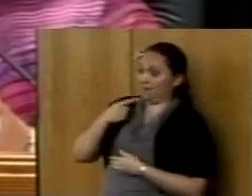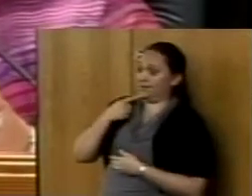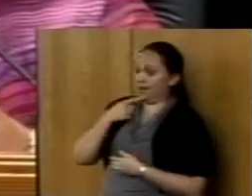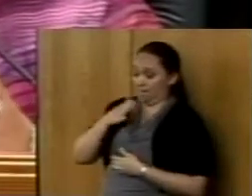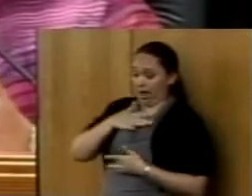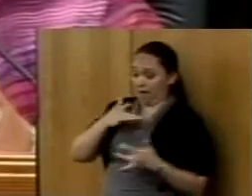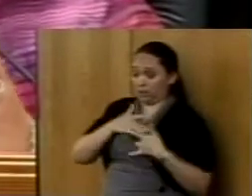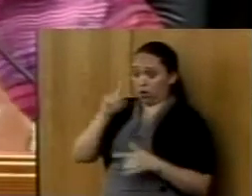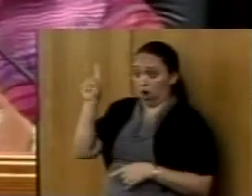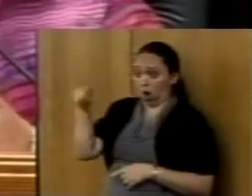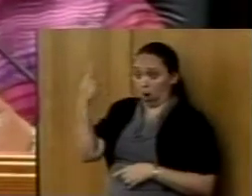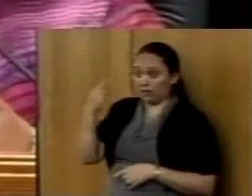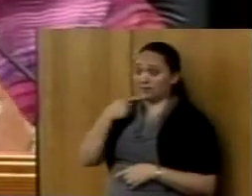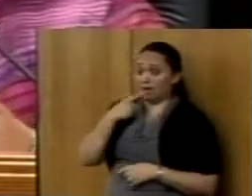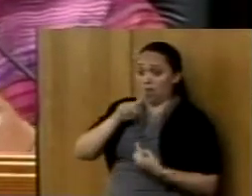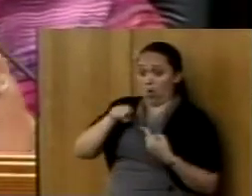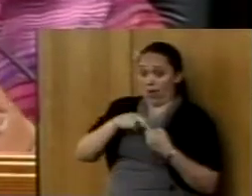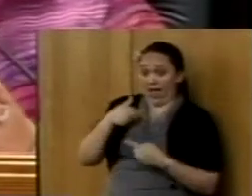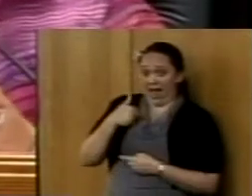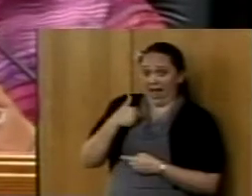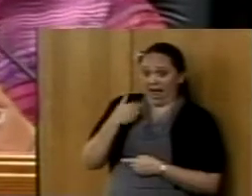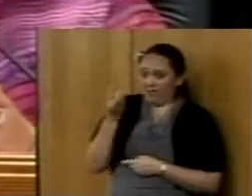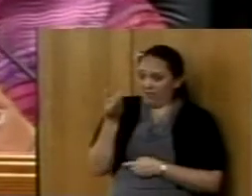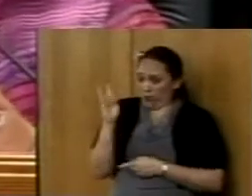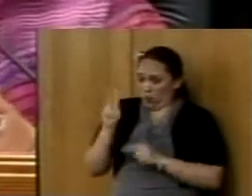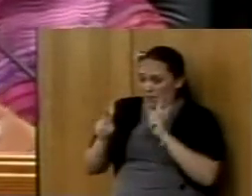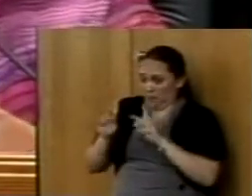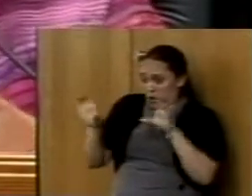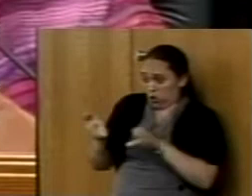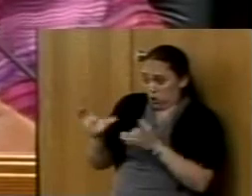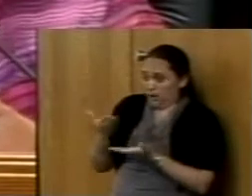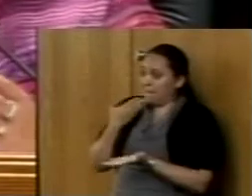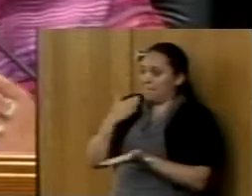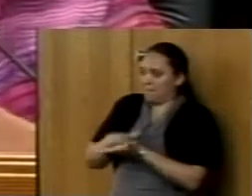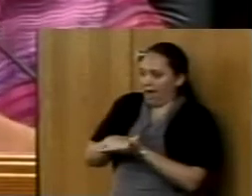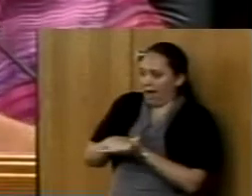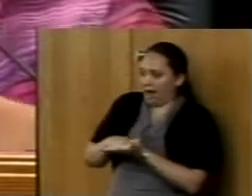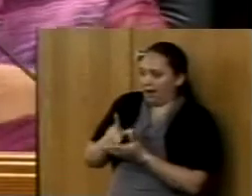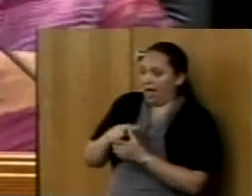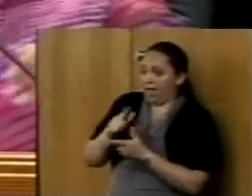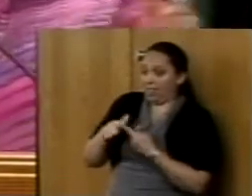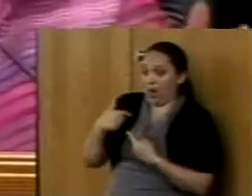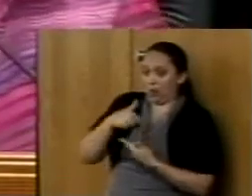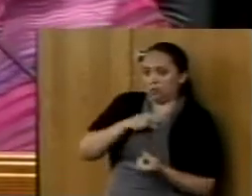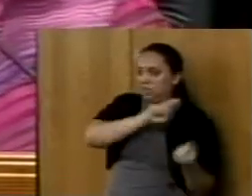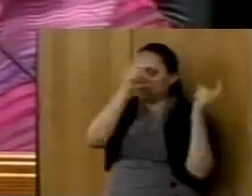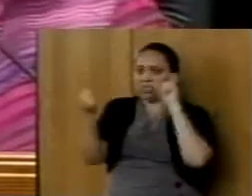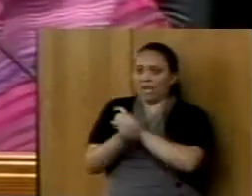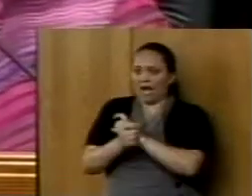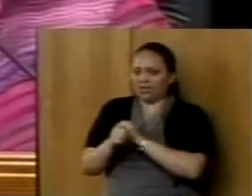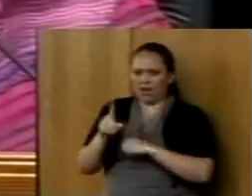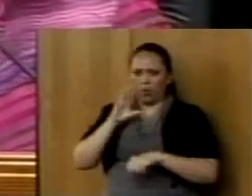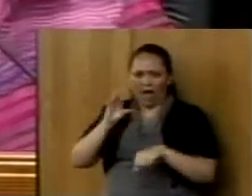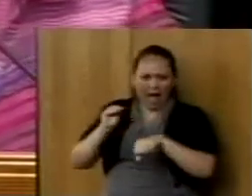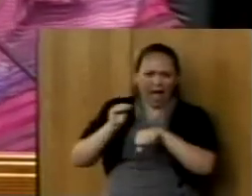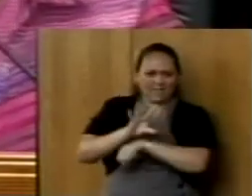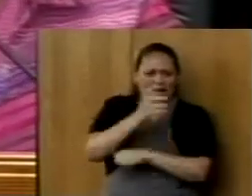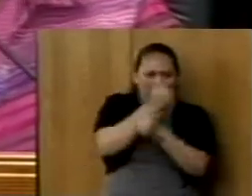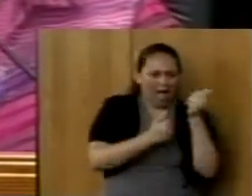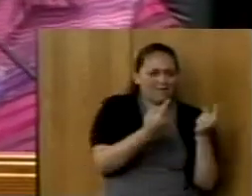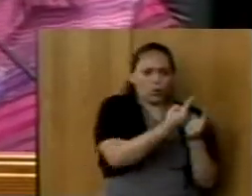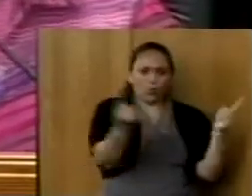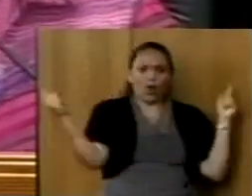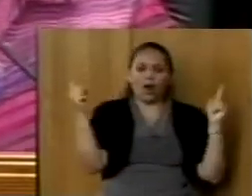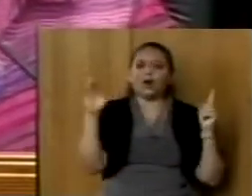is when we have a few doing bad and then we change to affect everyone, it